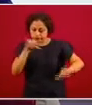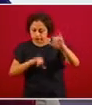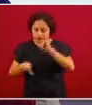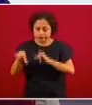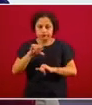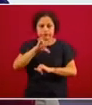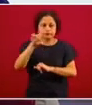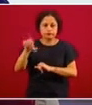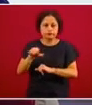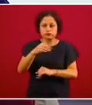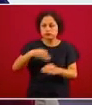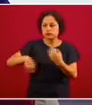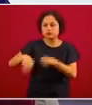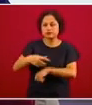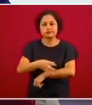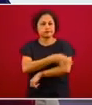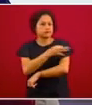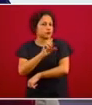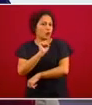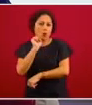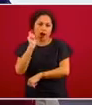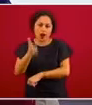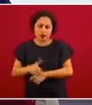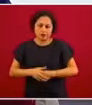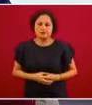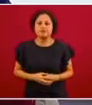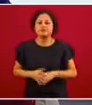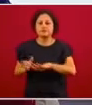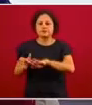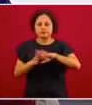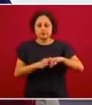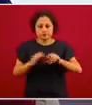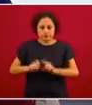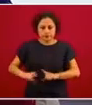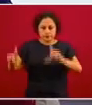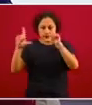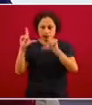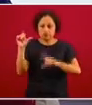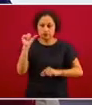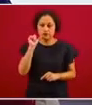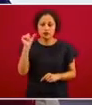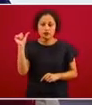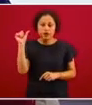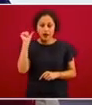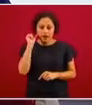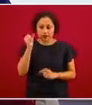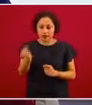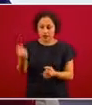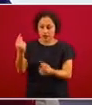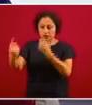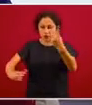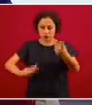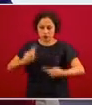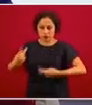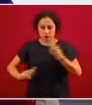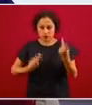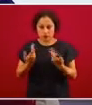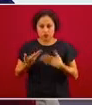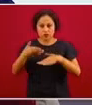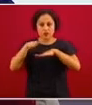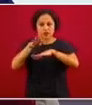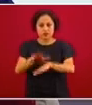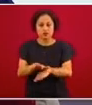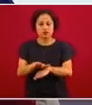us to eventually end and complete the epidemic cycle.